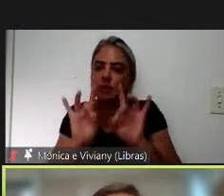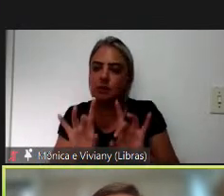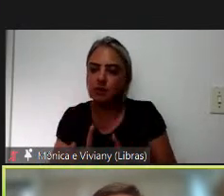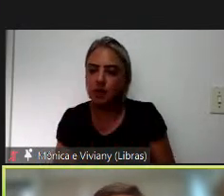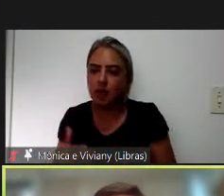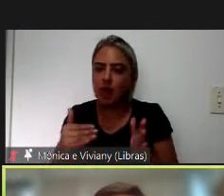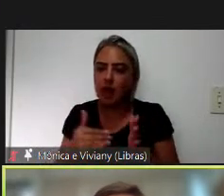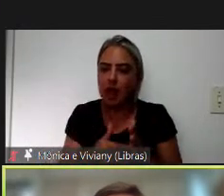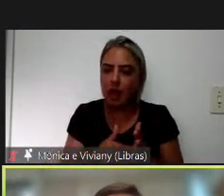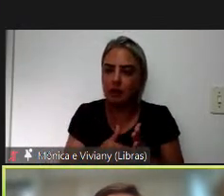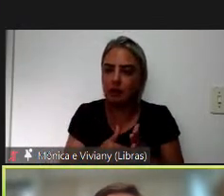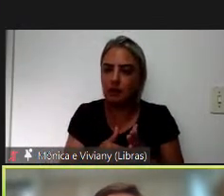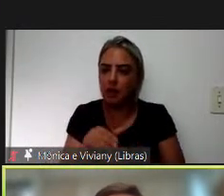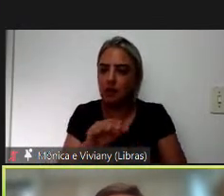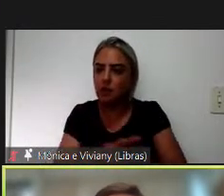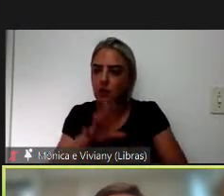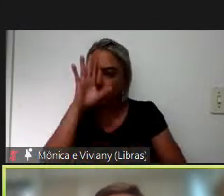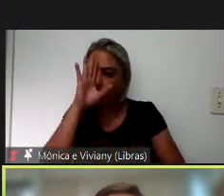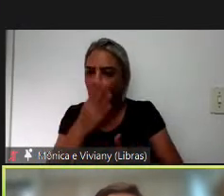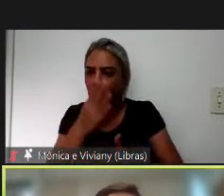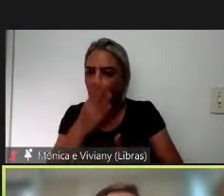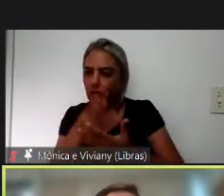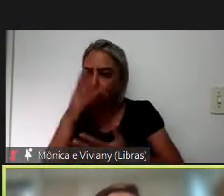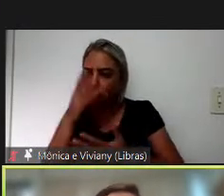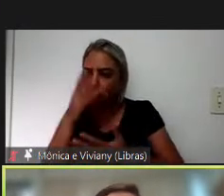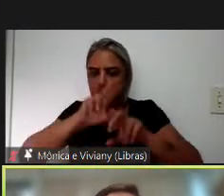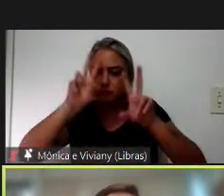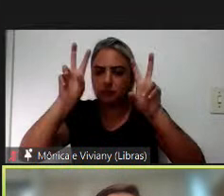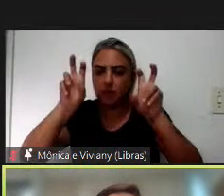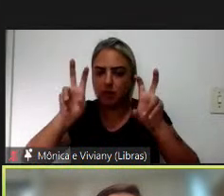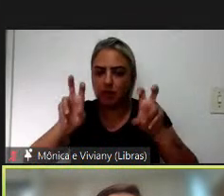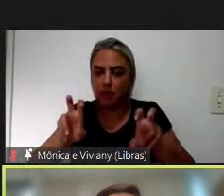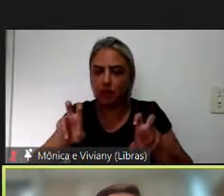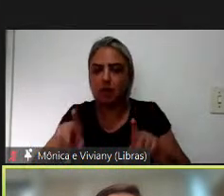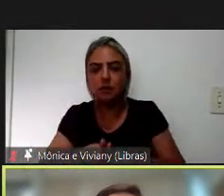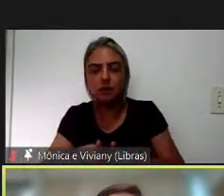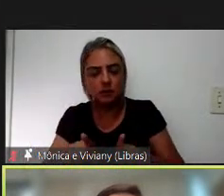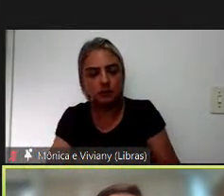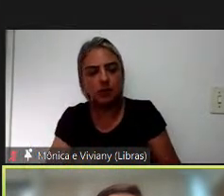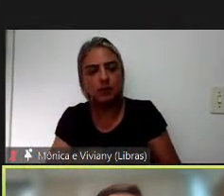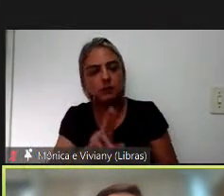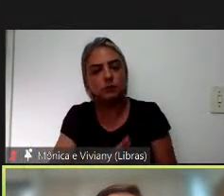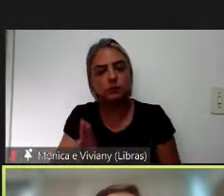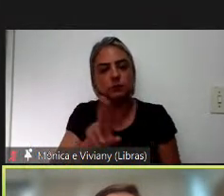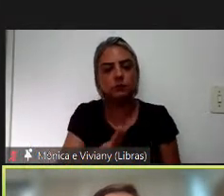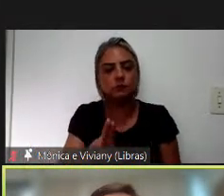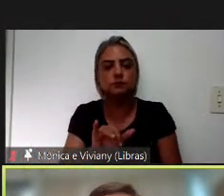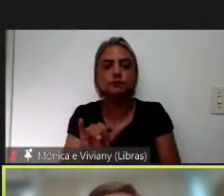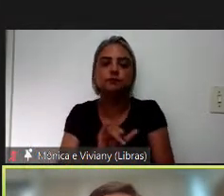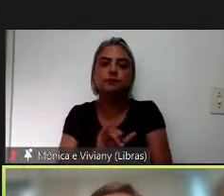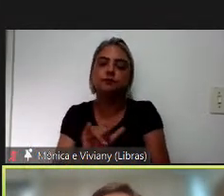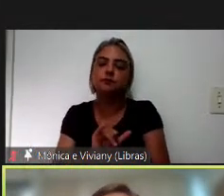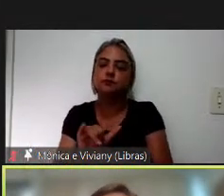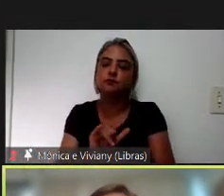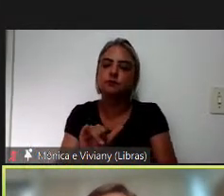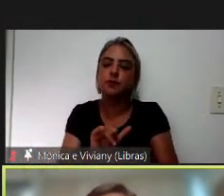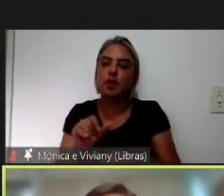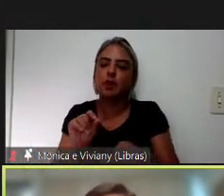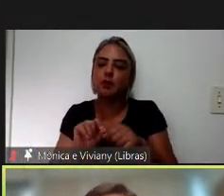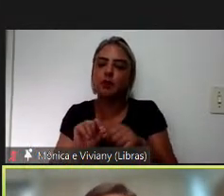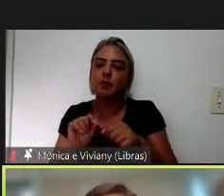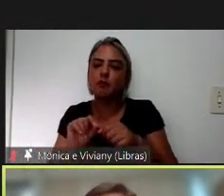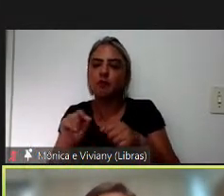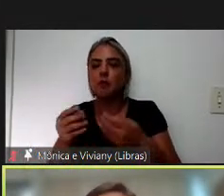for free, including specializing training and courses. And we have a